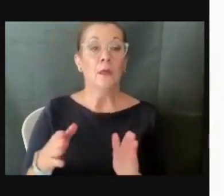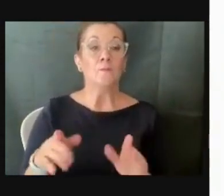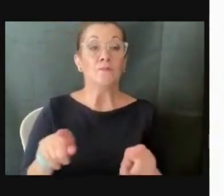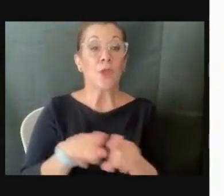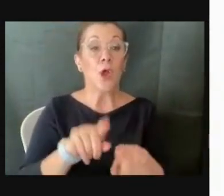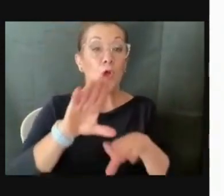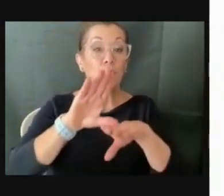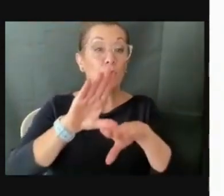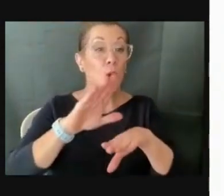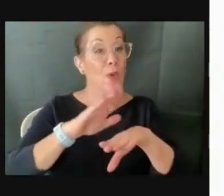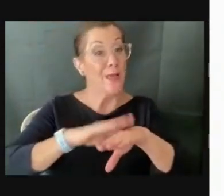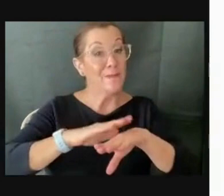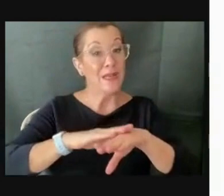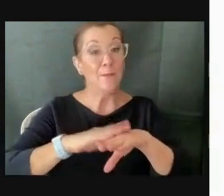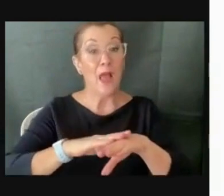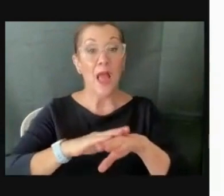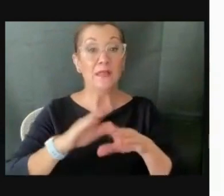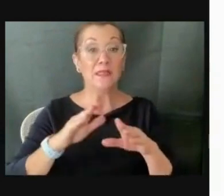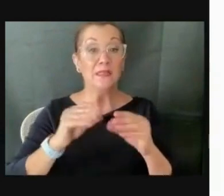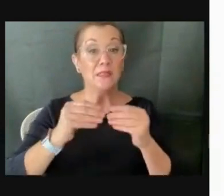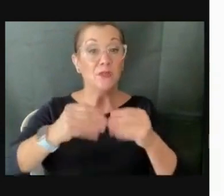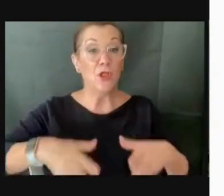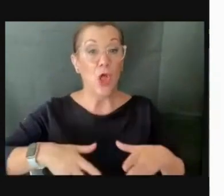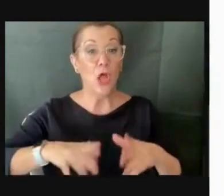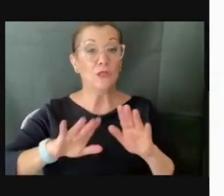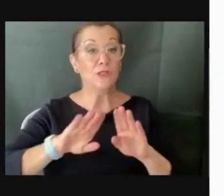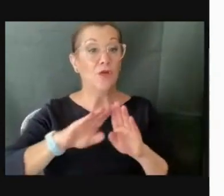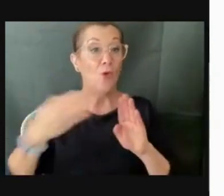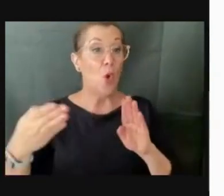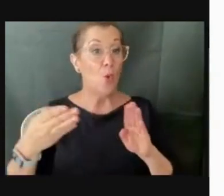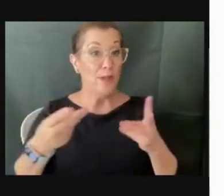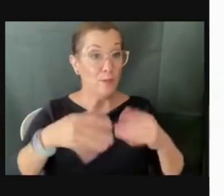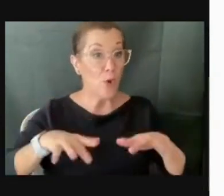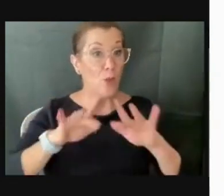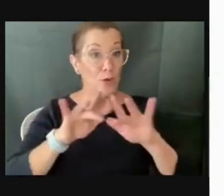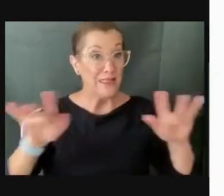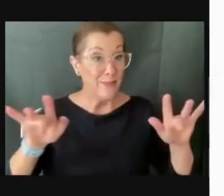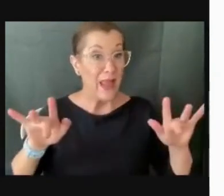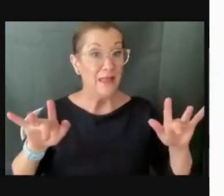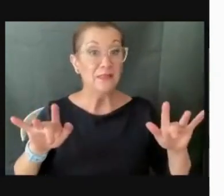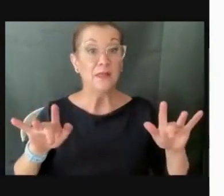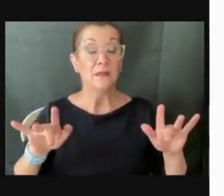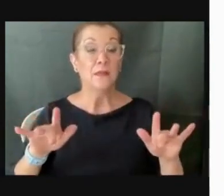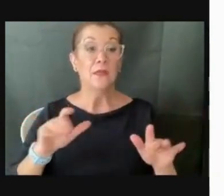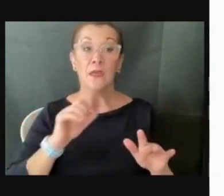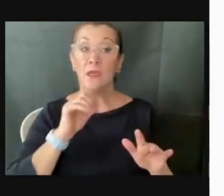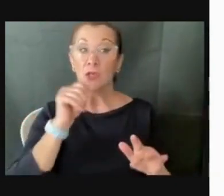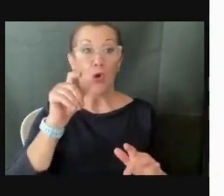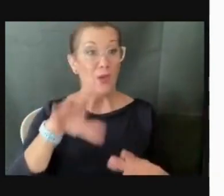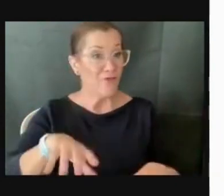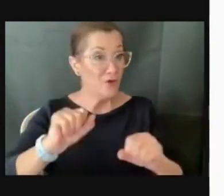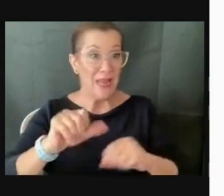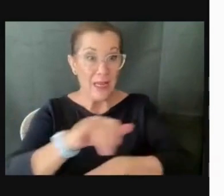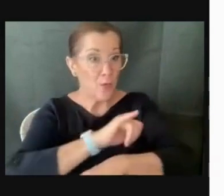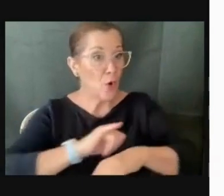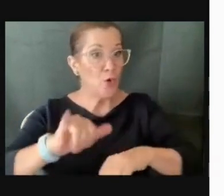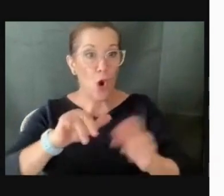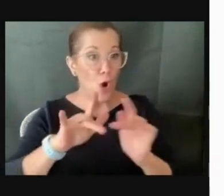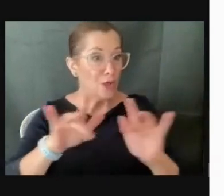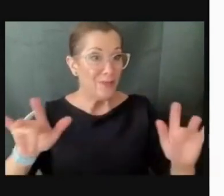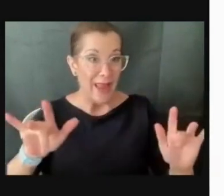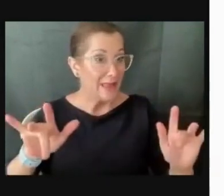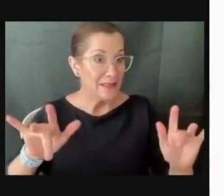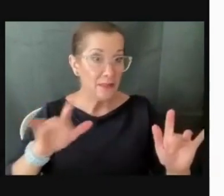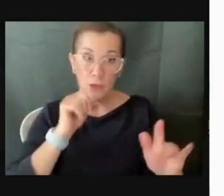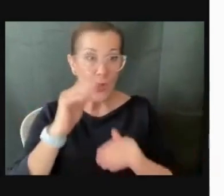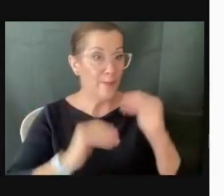minimizes the loss of open property spaces. Like I mentioned before, you're not building something new in your yard, so you're not losing that yard